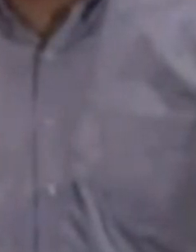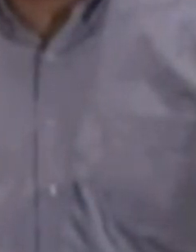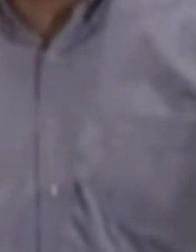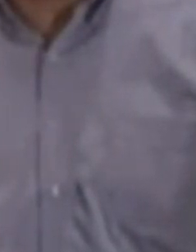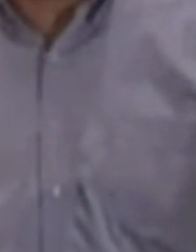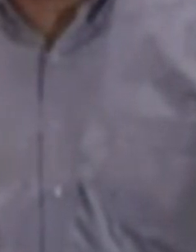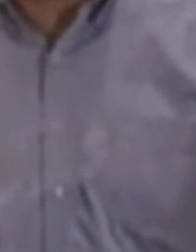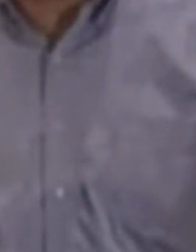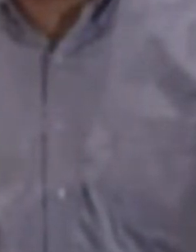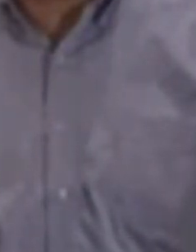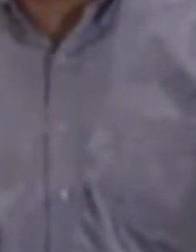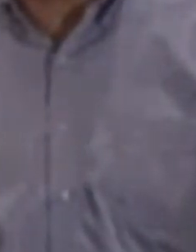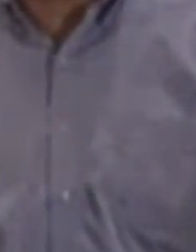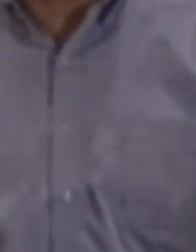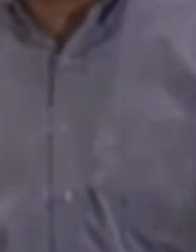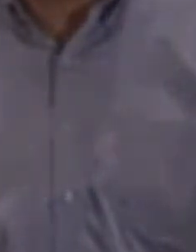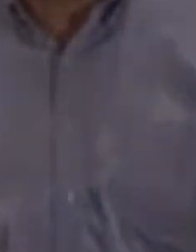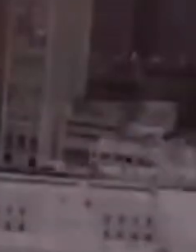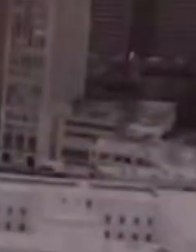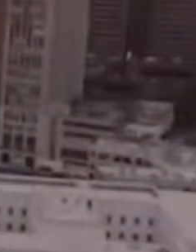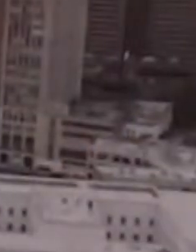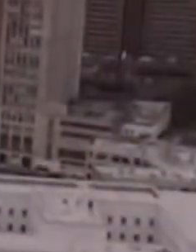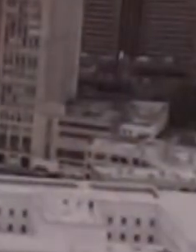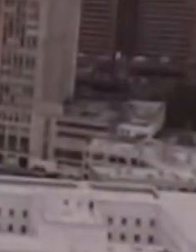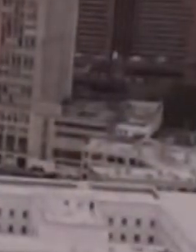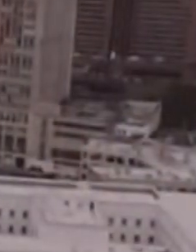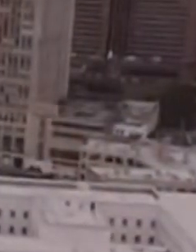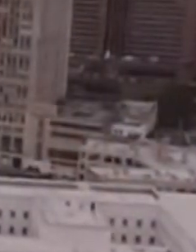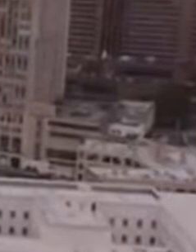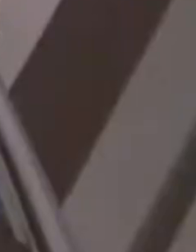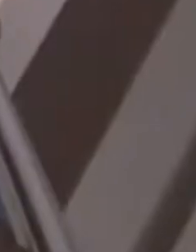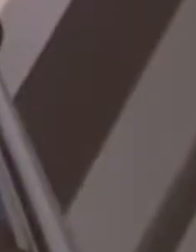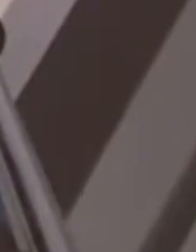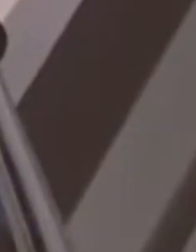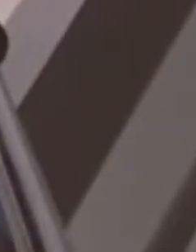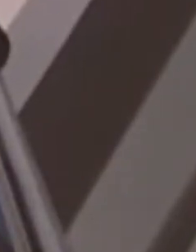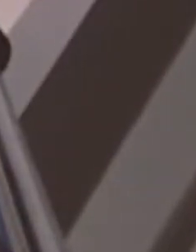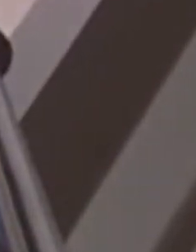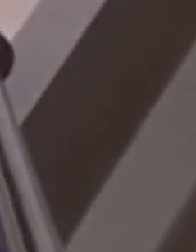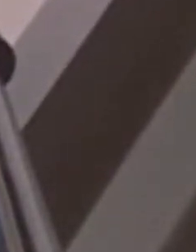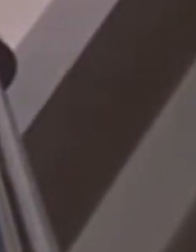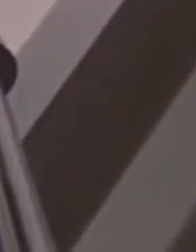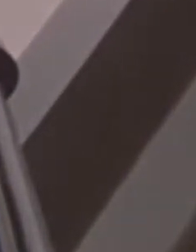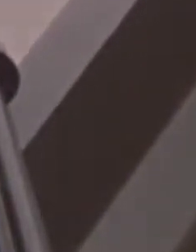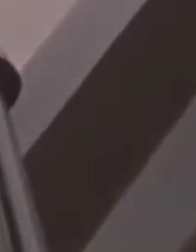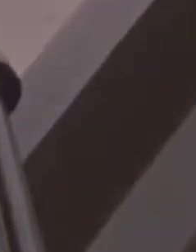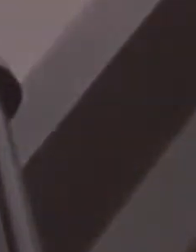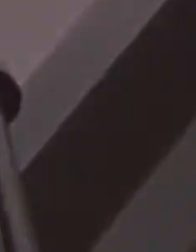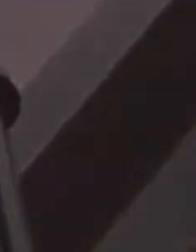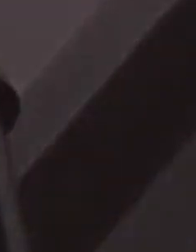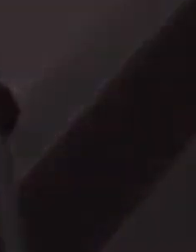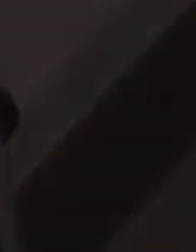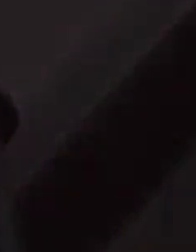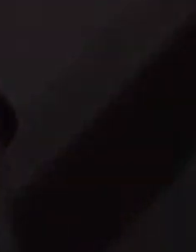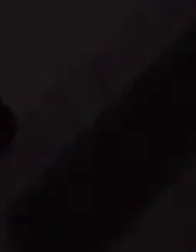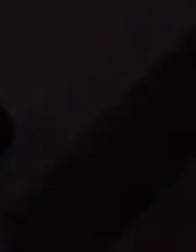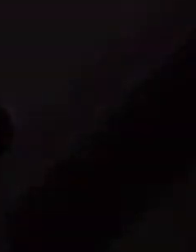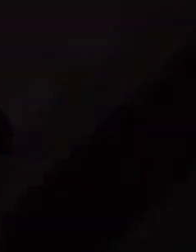and paid family leave. And now the governor, who's making history and getting things